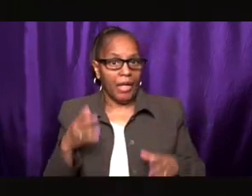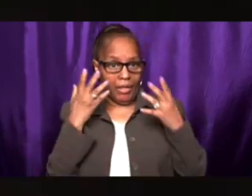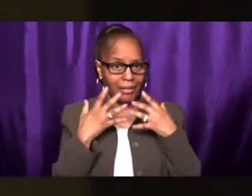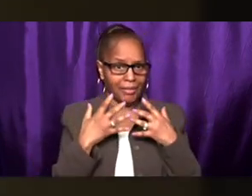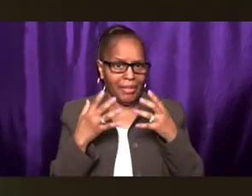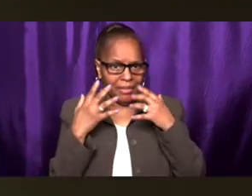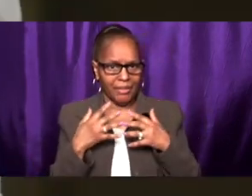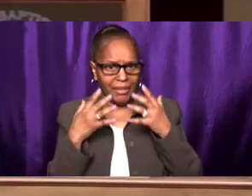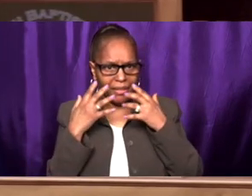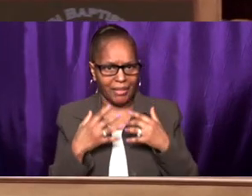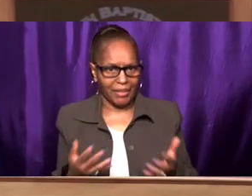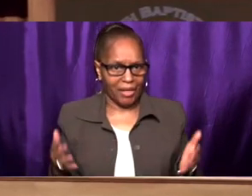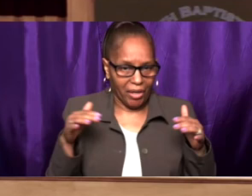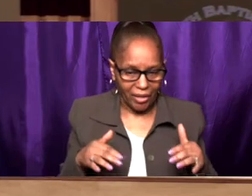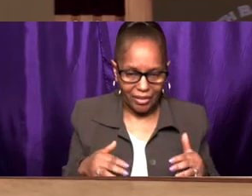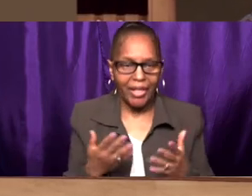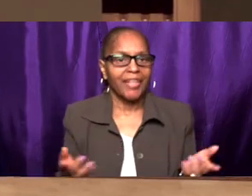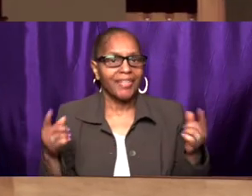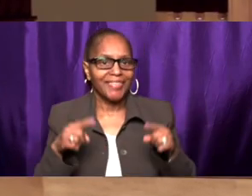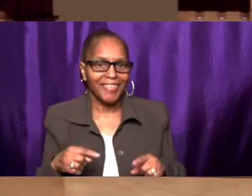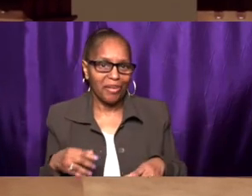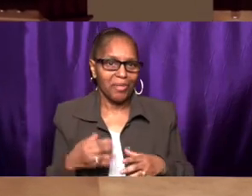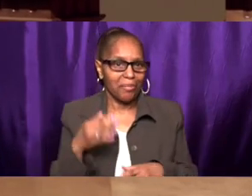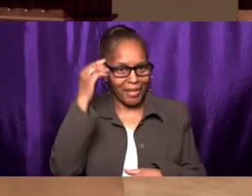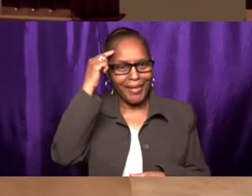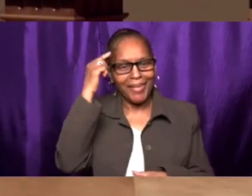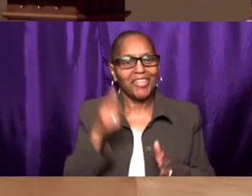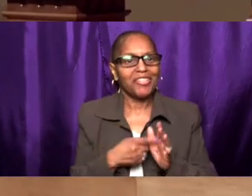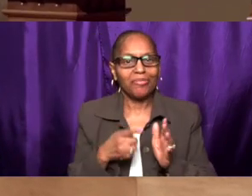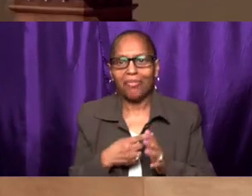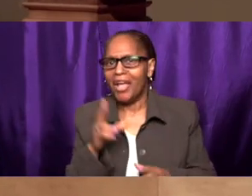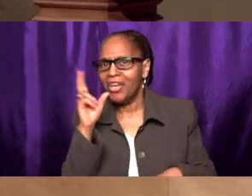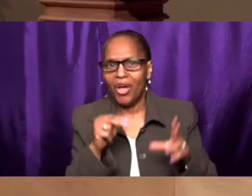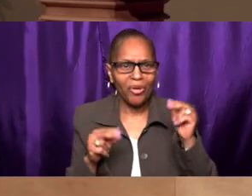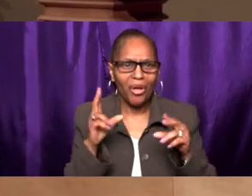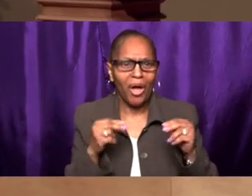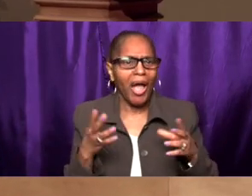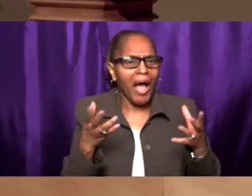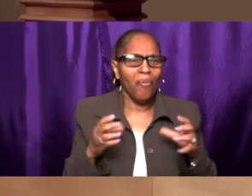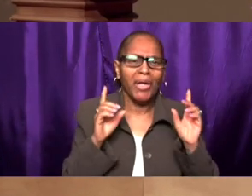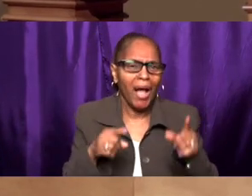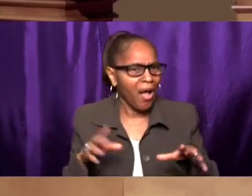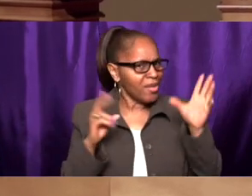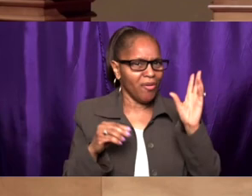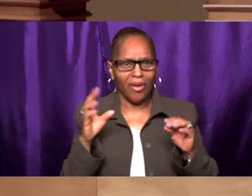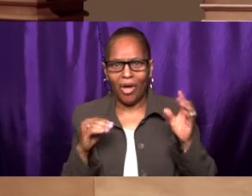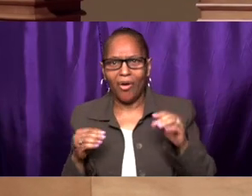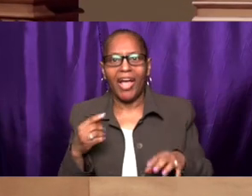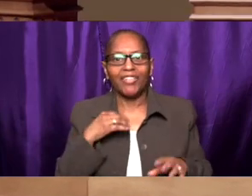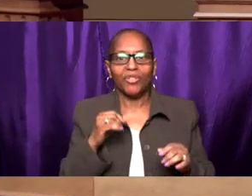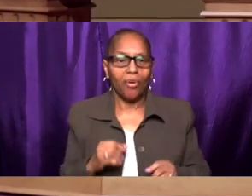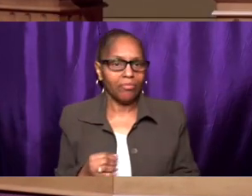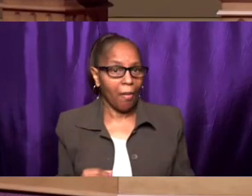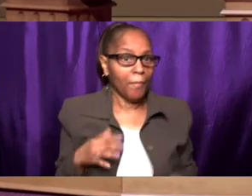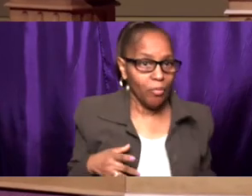Now, y'all know I got jokes. Stuff goes on in my head. And sometimes when they're, no, I want to go. No, go. I just want to go,